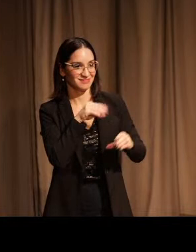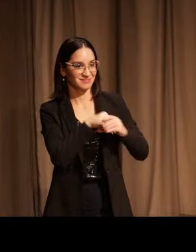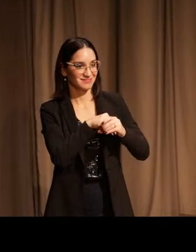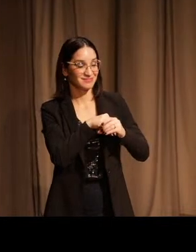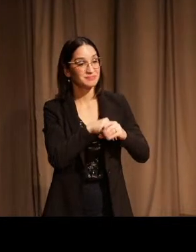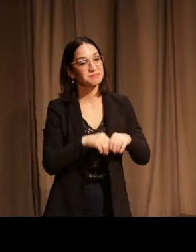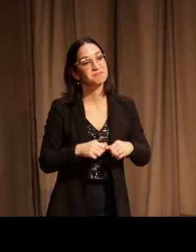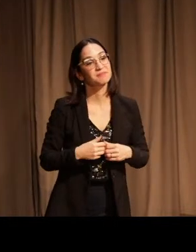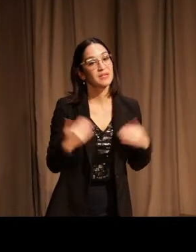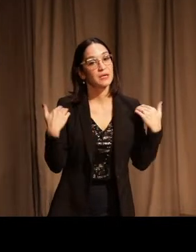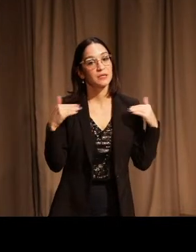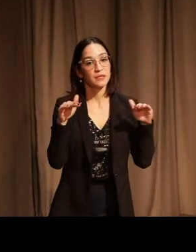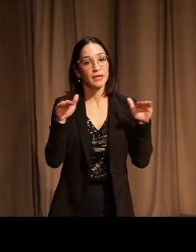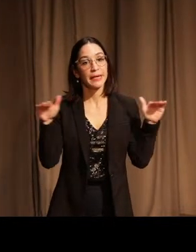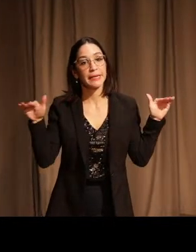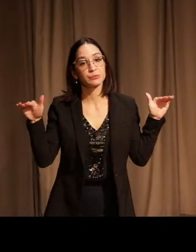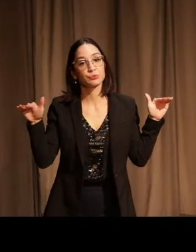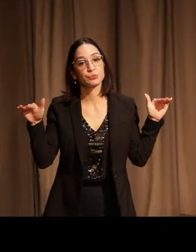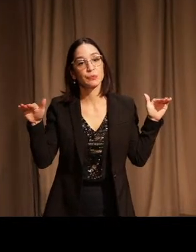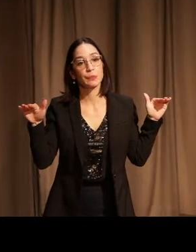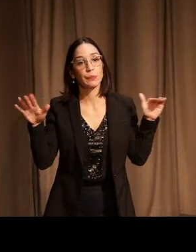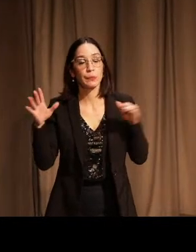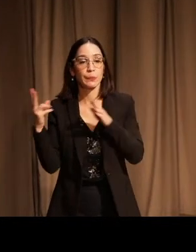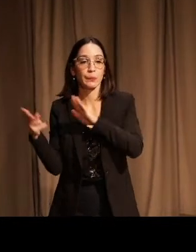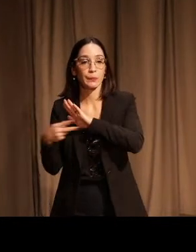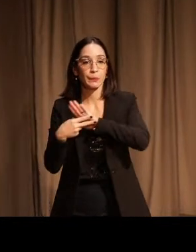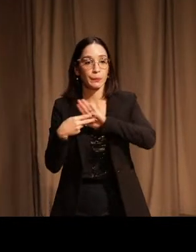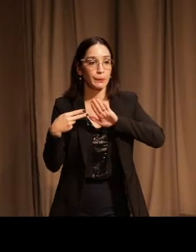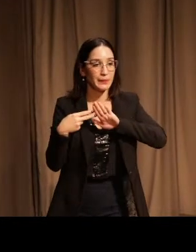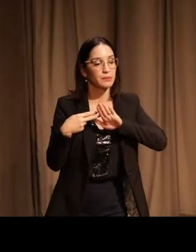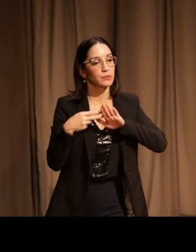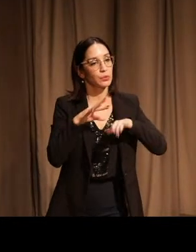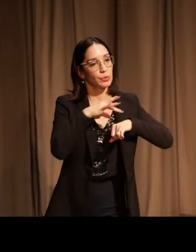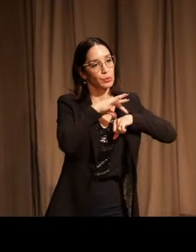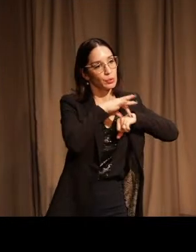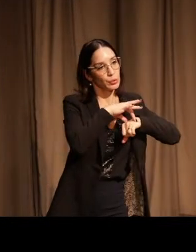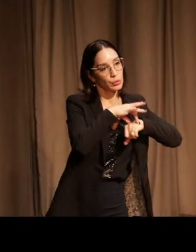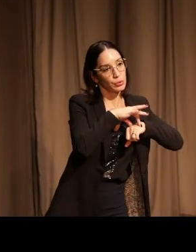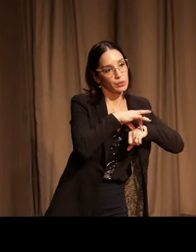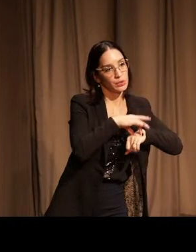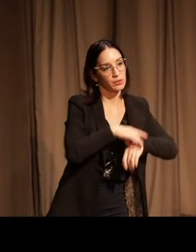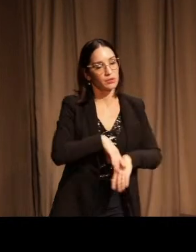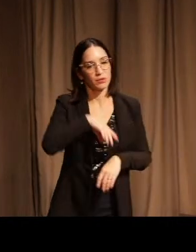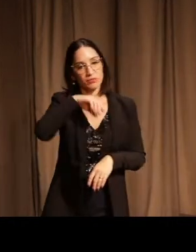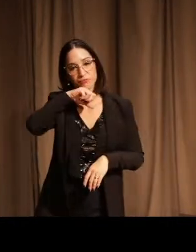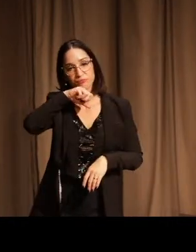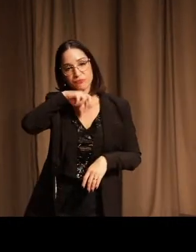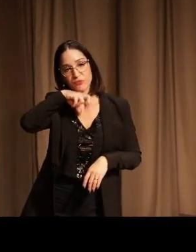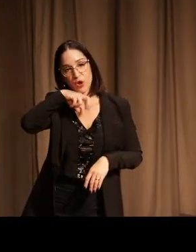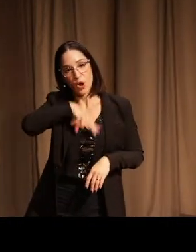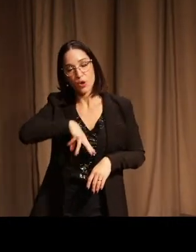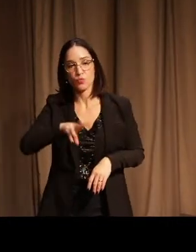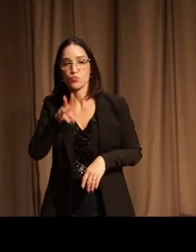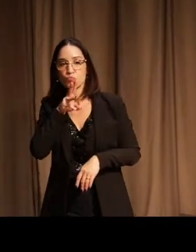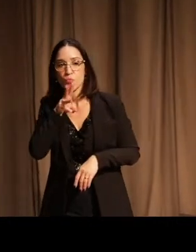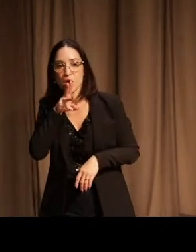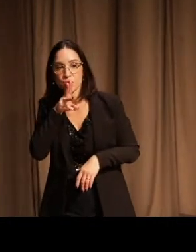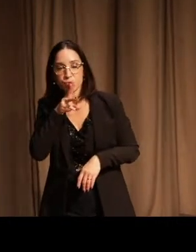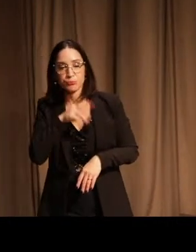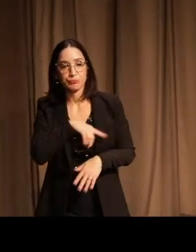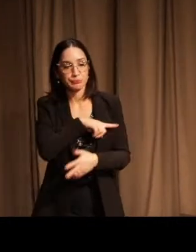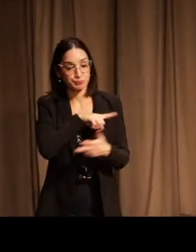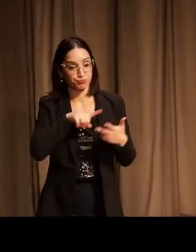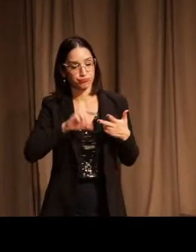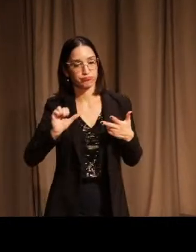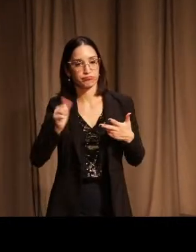And the angel means the earth, the hawk is air, and the frog is water. And there is also a